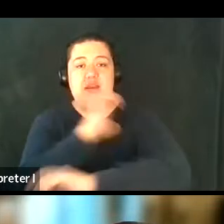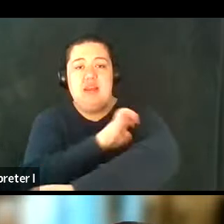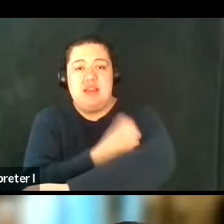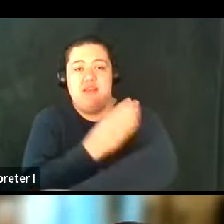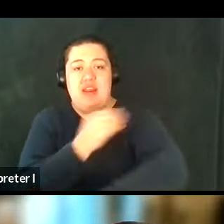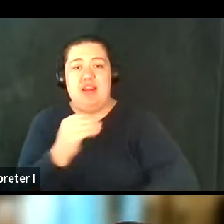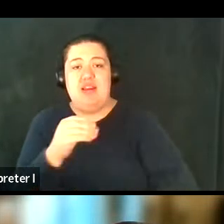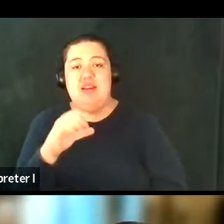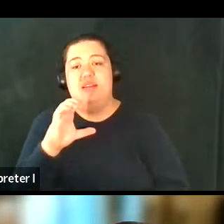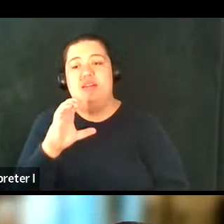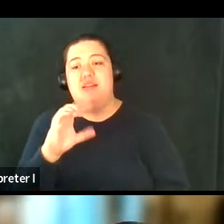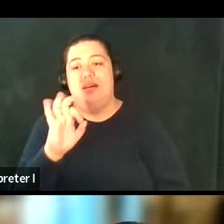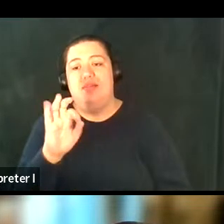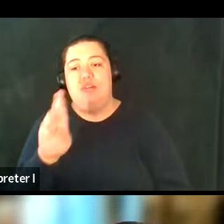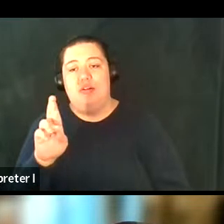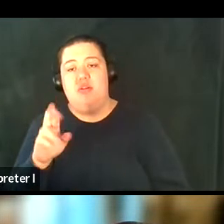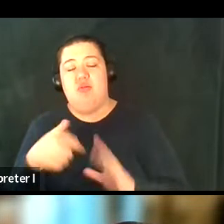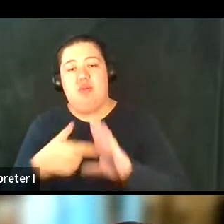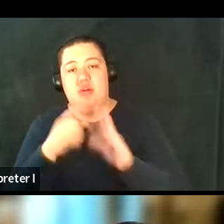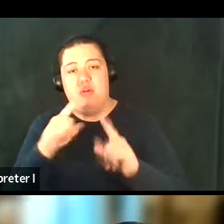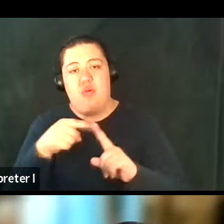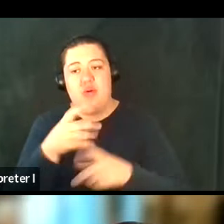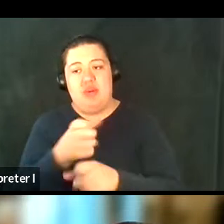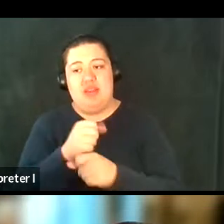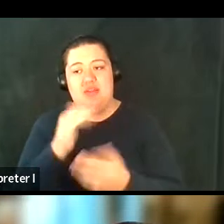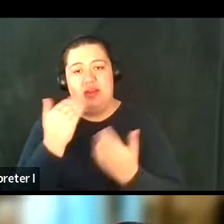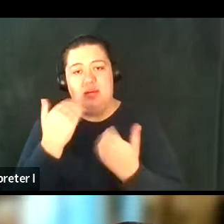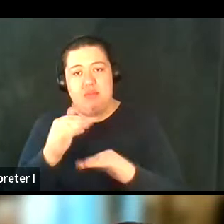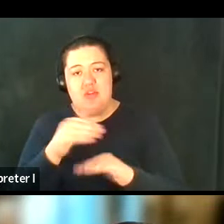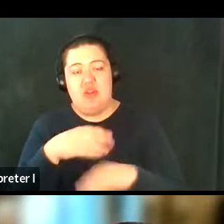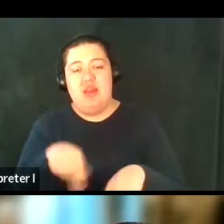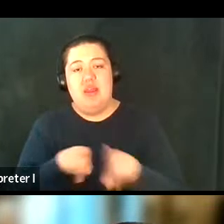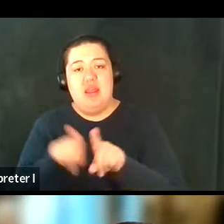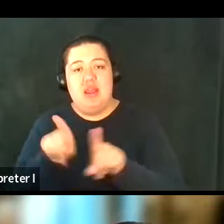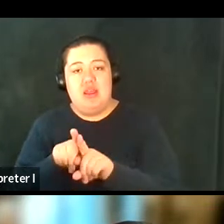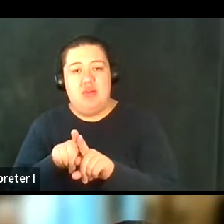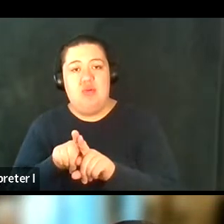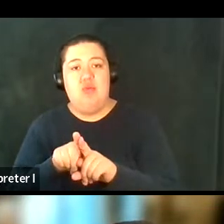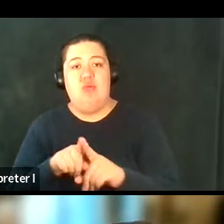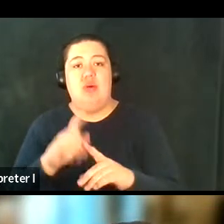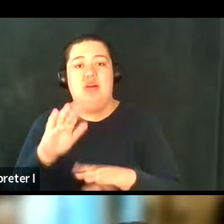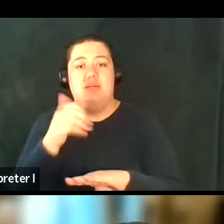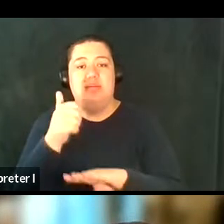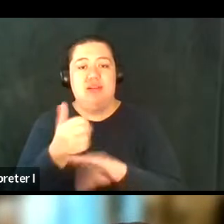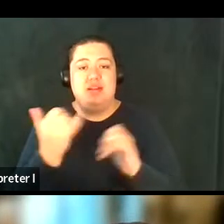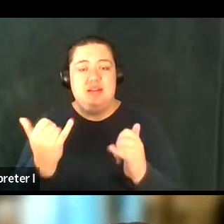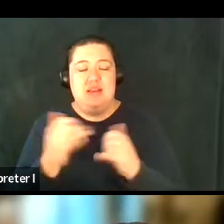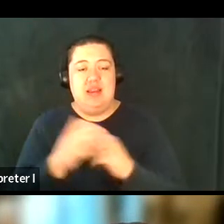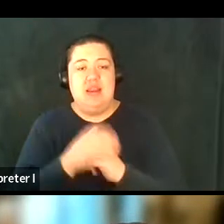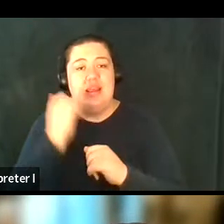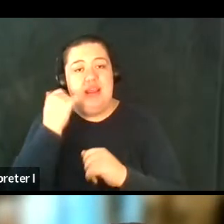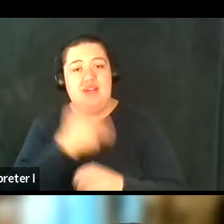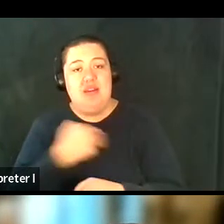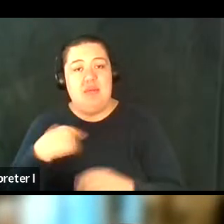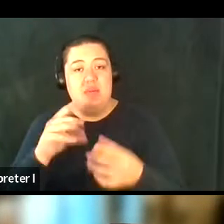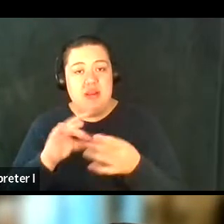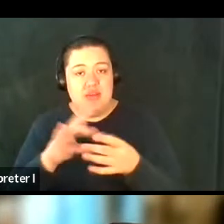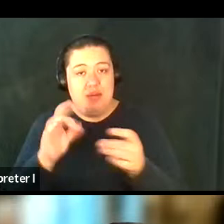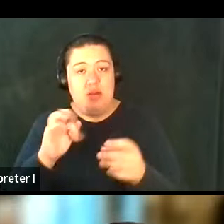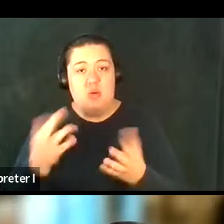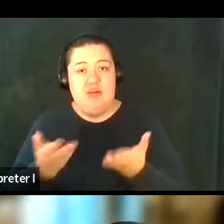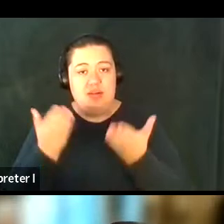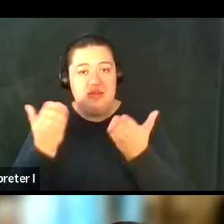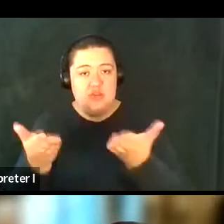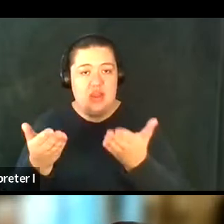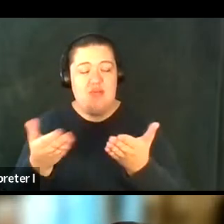CFO are required to provide when we get the budget, as well as sets the date. If any member has comments on this or